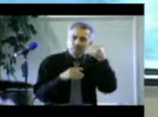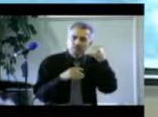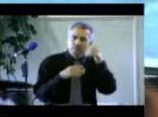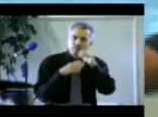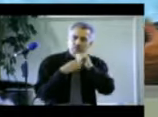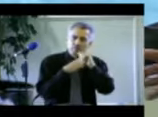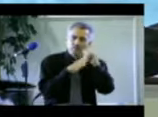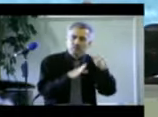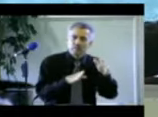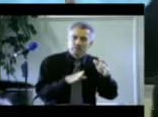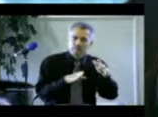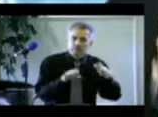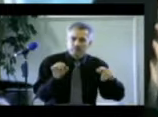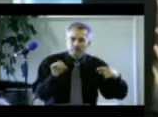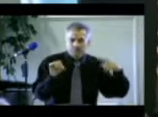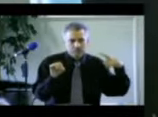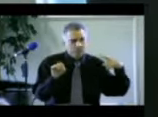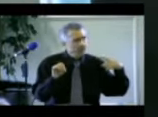and he brought